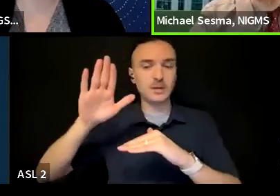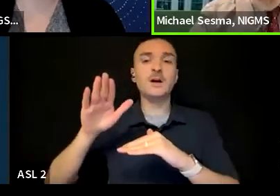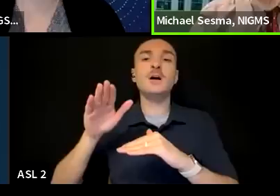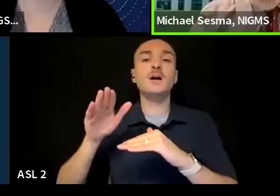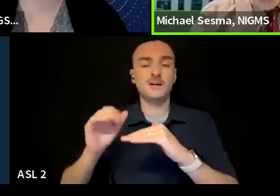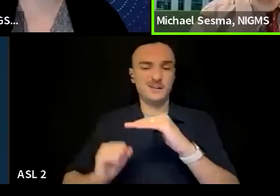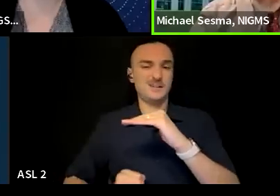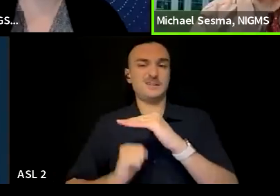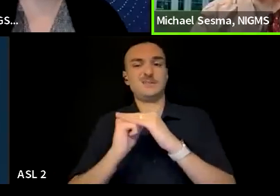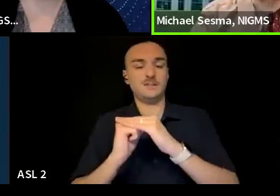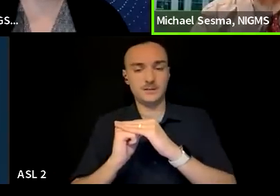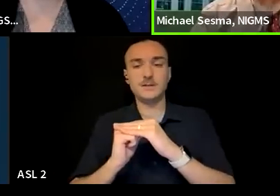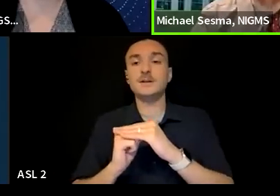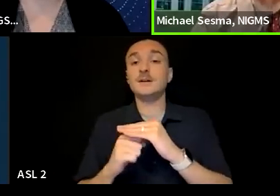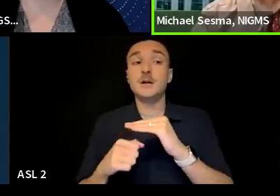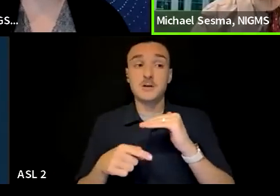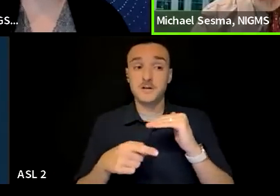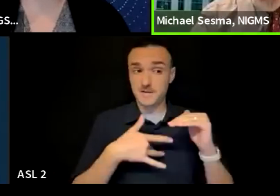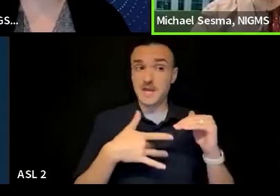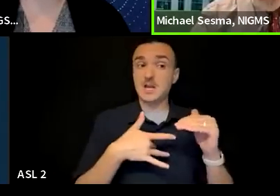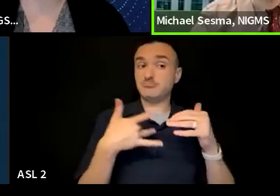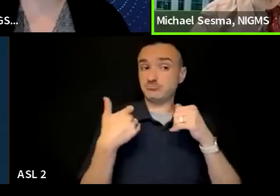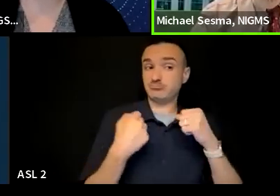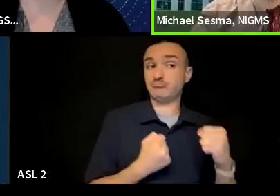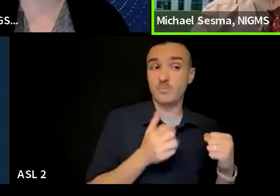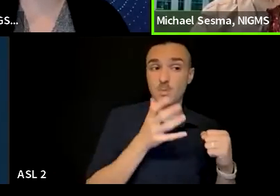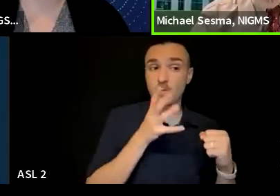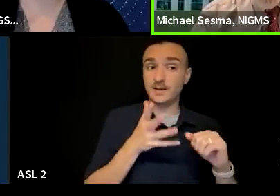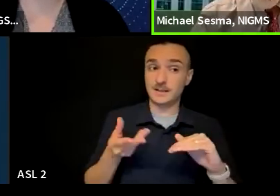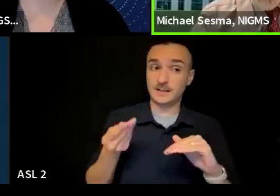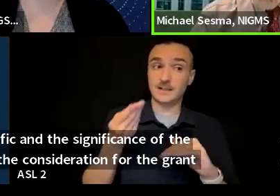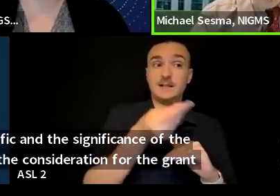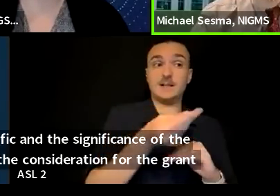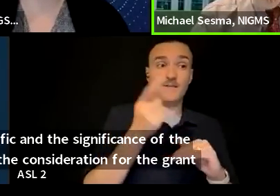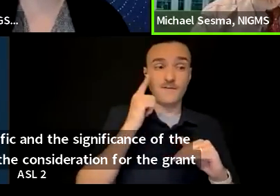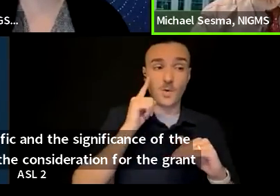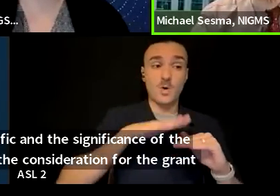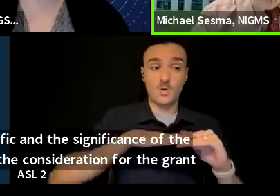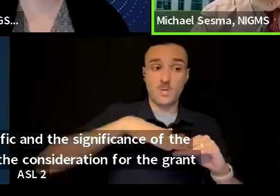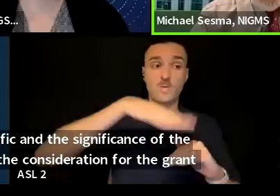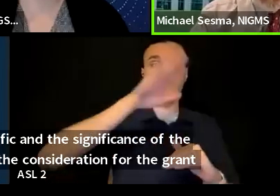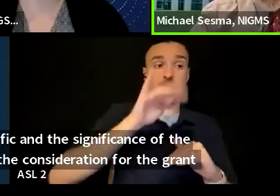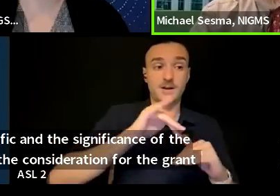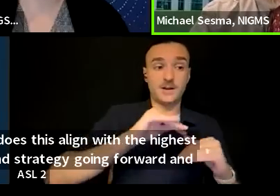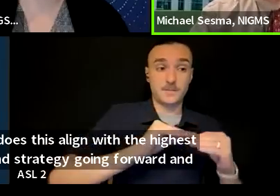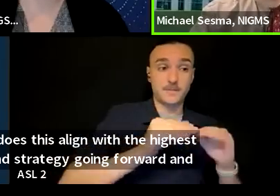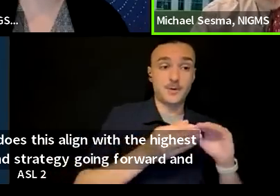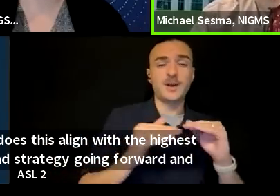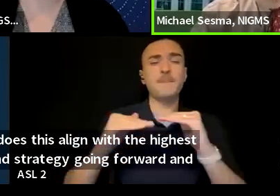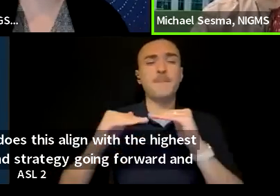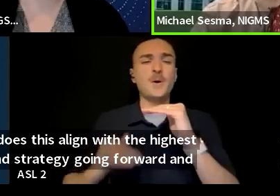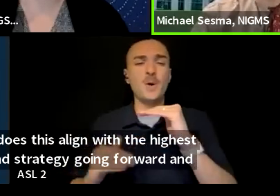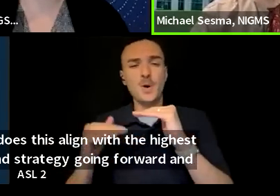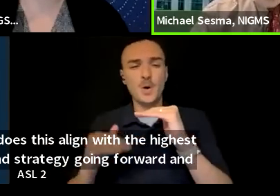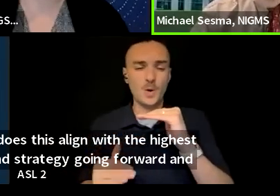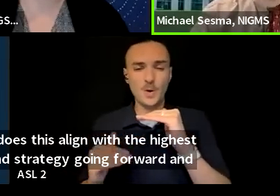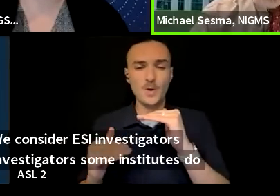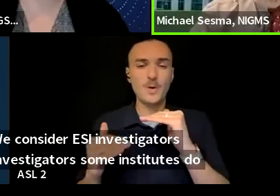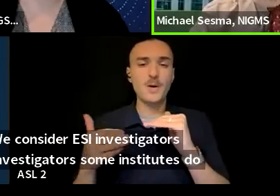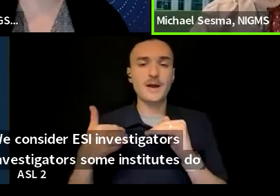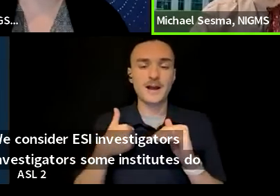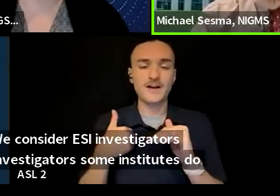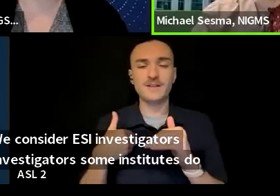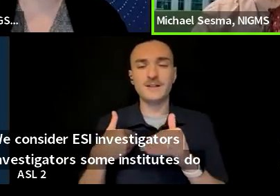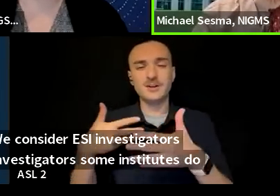score or percentile rank. And below that, there's a range where there's a range, the next range we call a gray